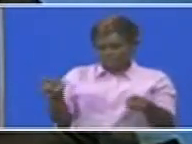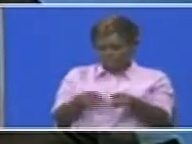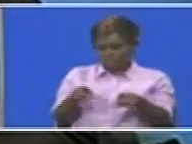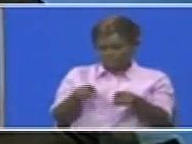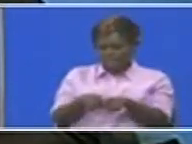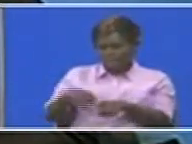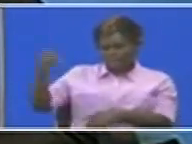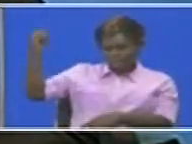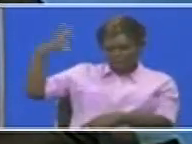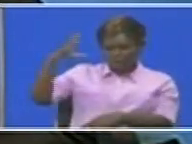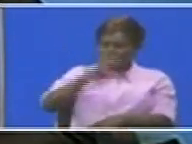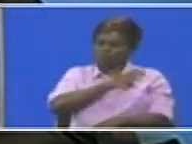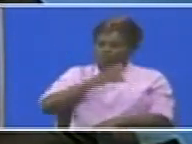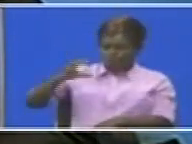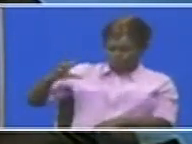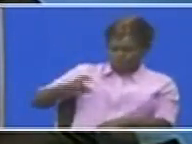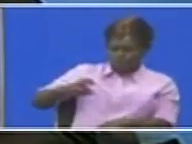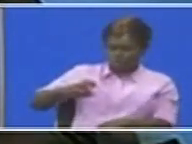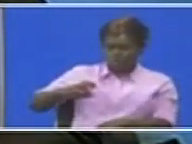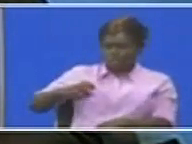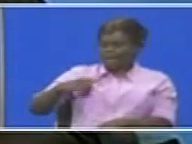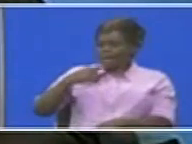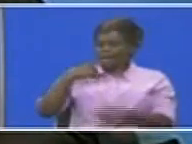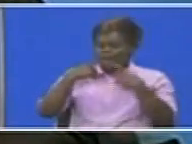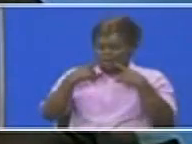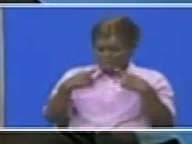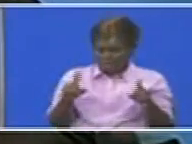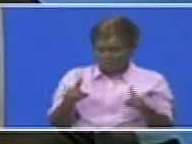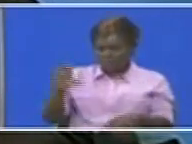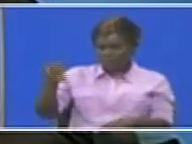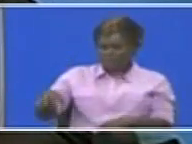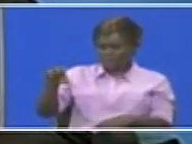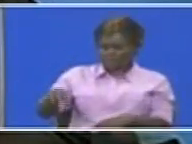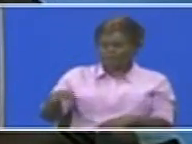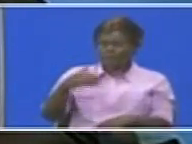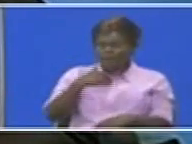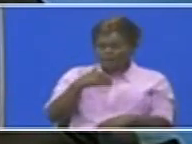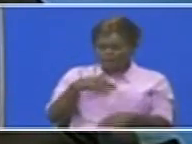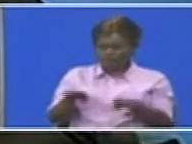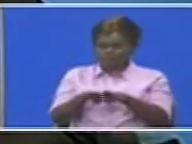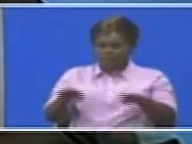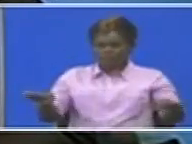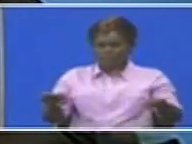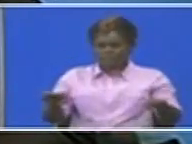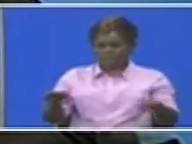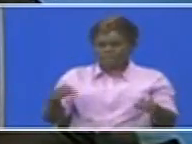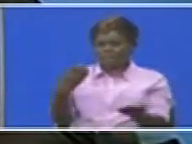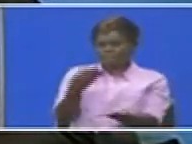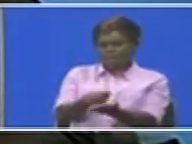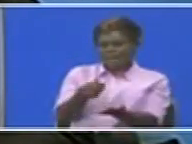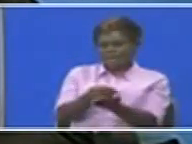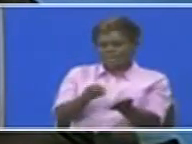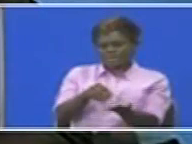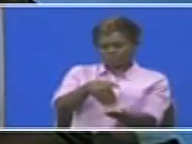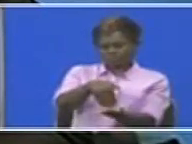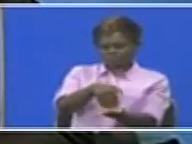Energy Regulatory Commission Director General Joseph Nganga, market fundamentals have held steady, with the shilling remaining stable, trading